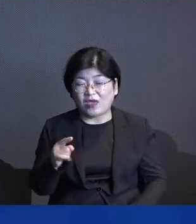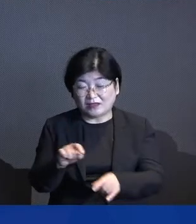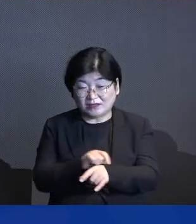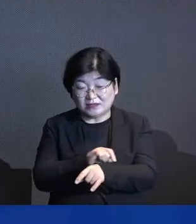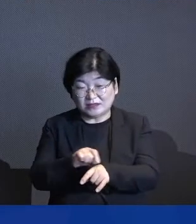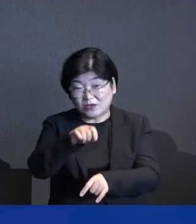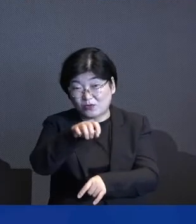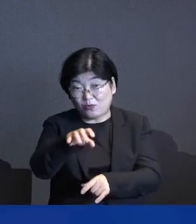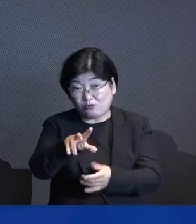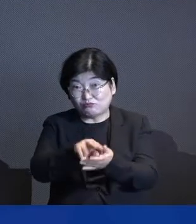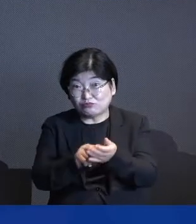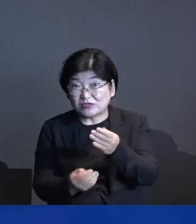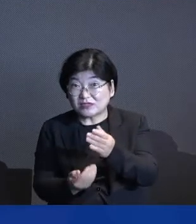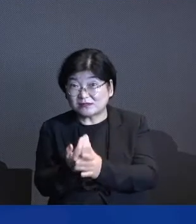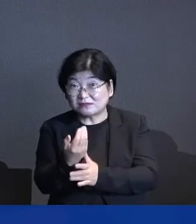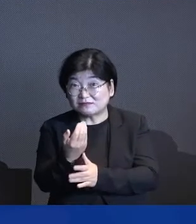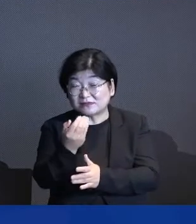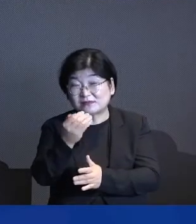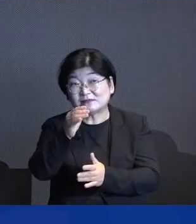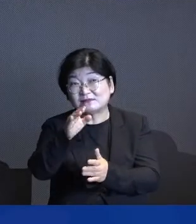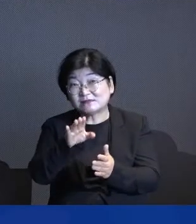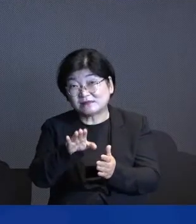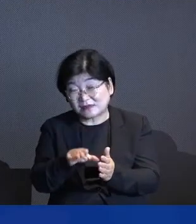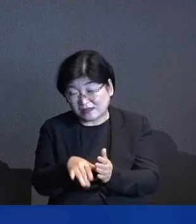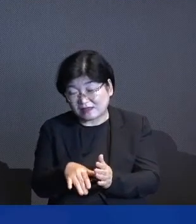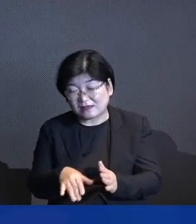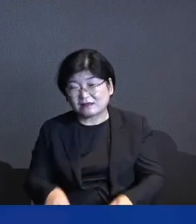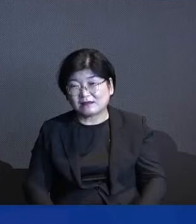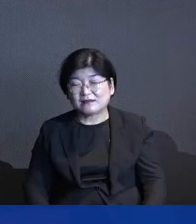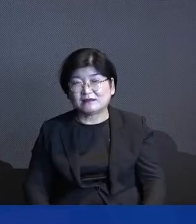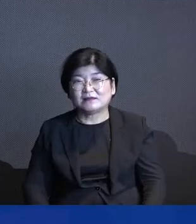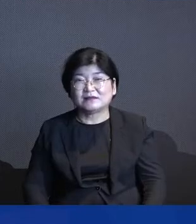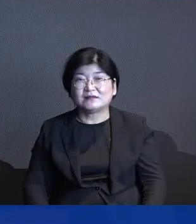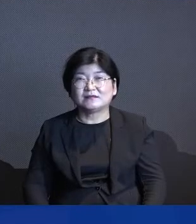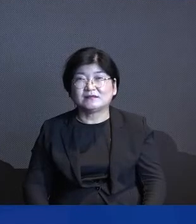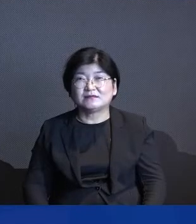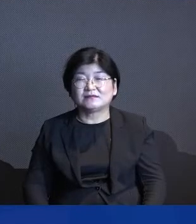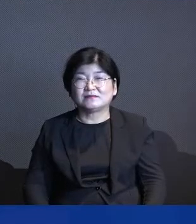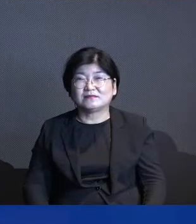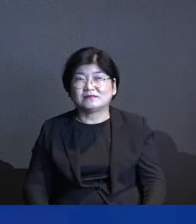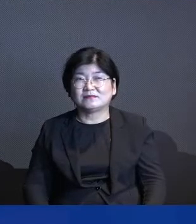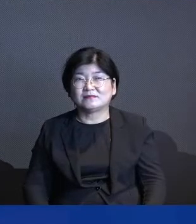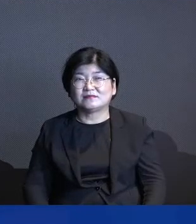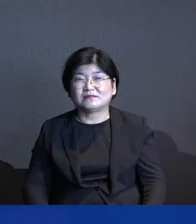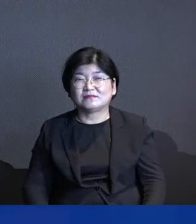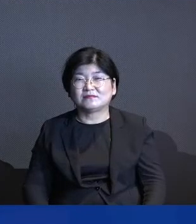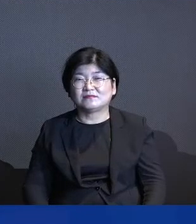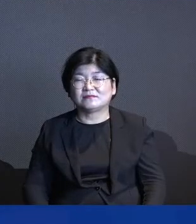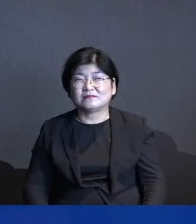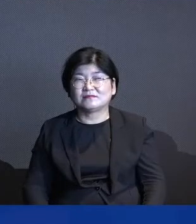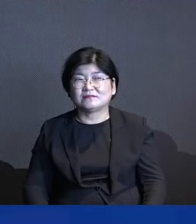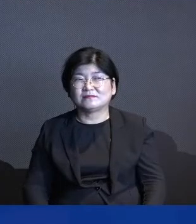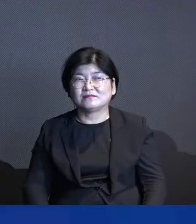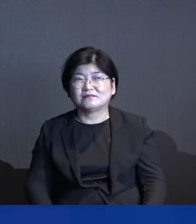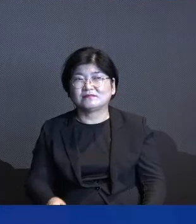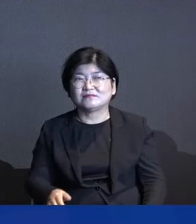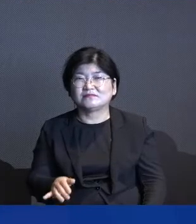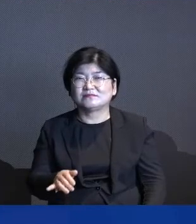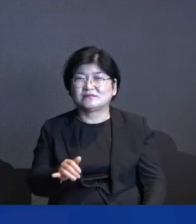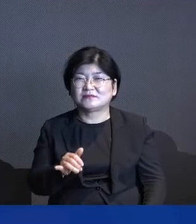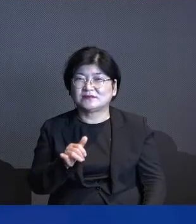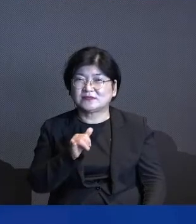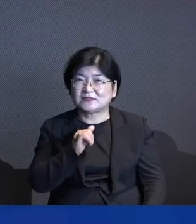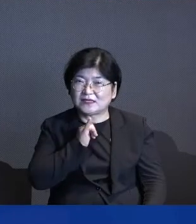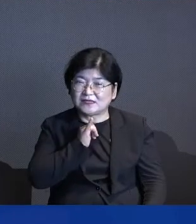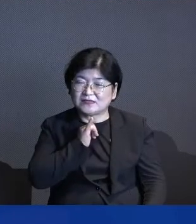quite closely linked to the risk for suicide. And also, when